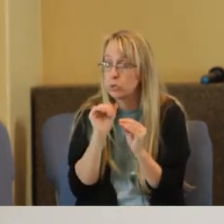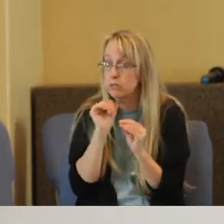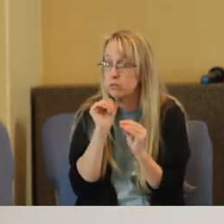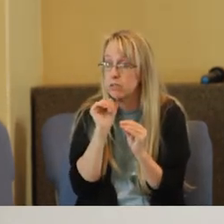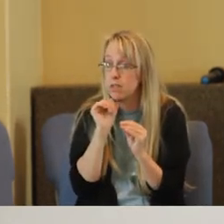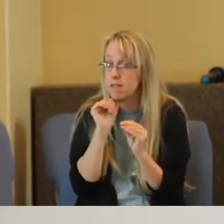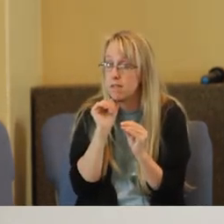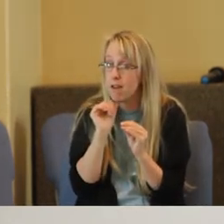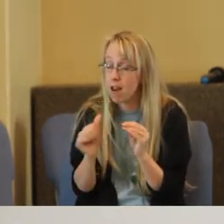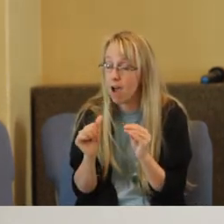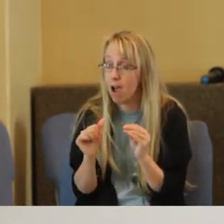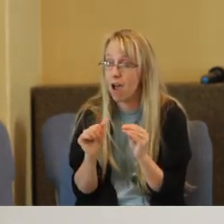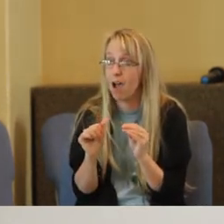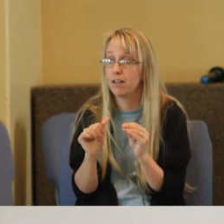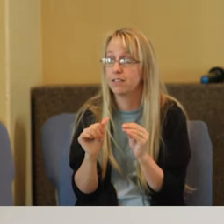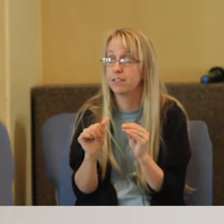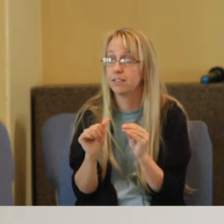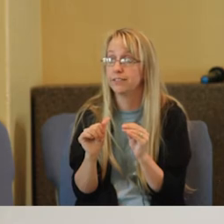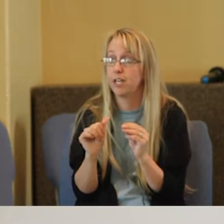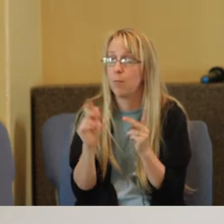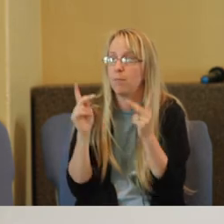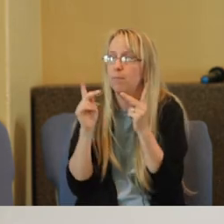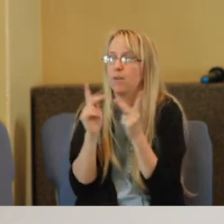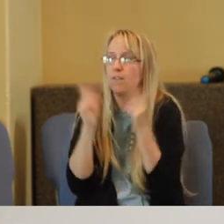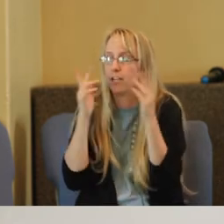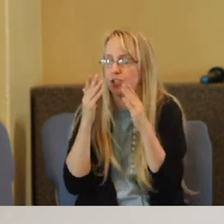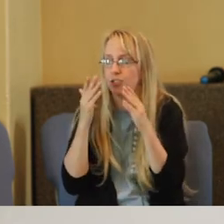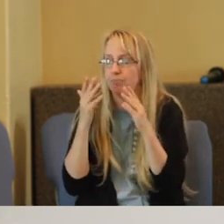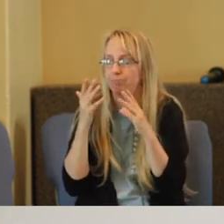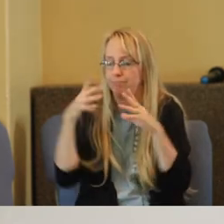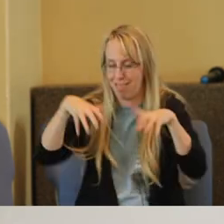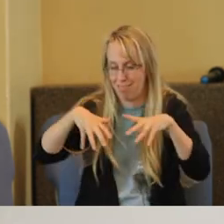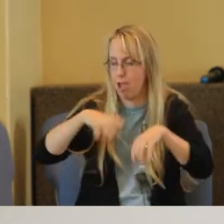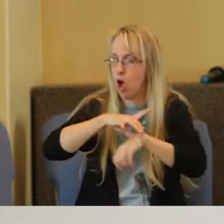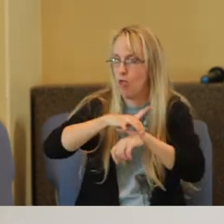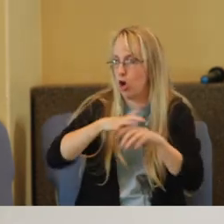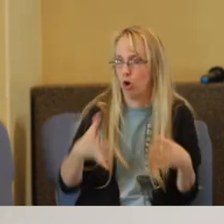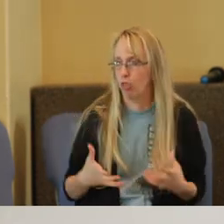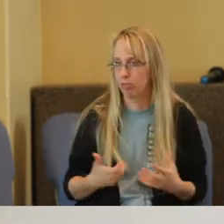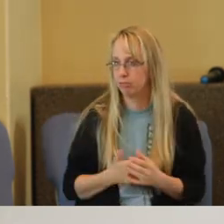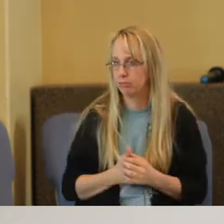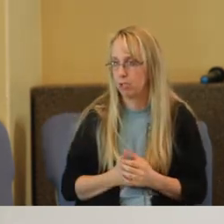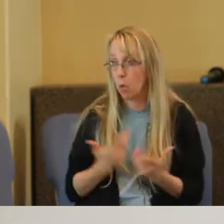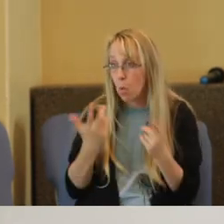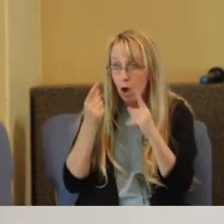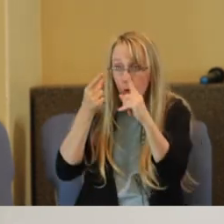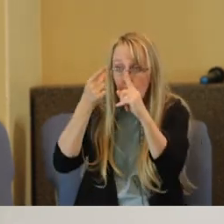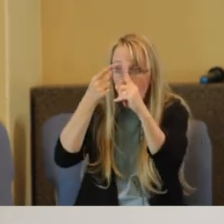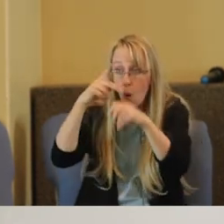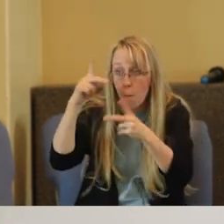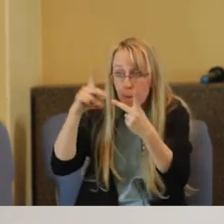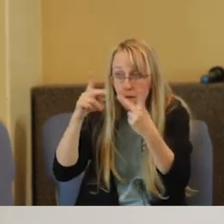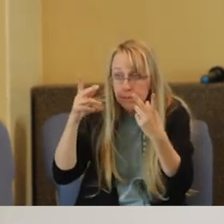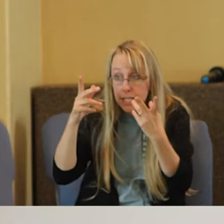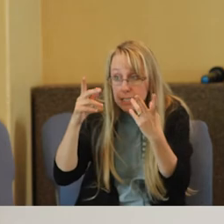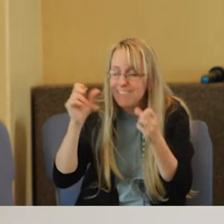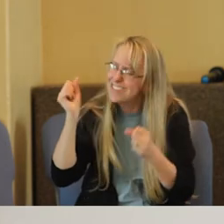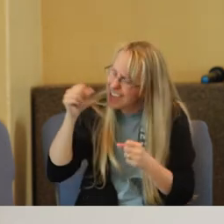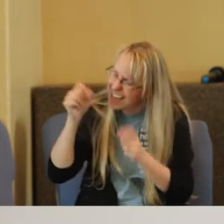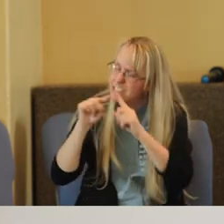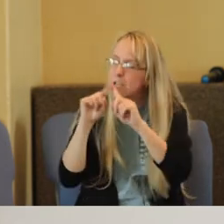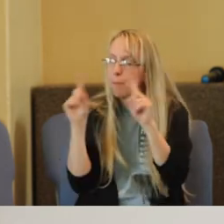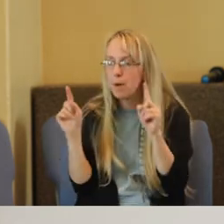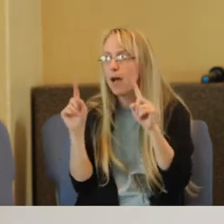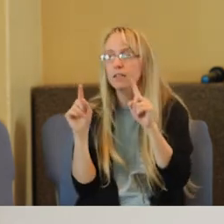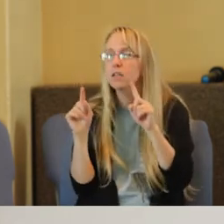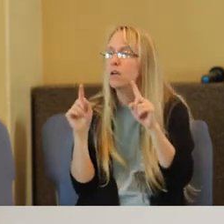side of heaven. Okay. Does he want us to strive for perfection? Absolutely. But I want us to